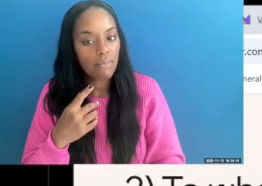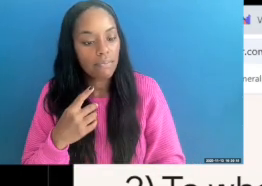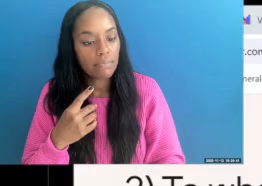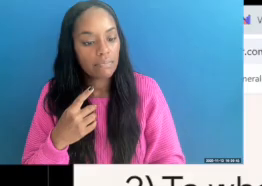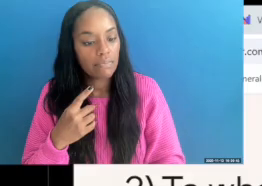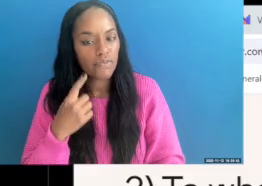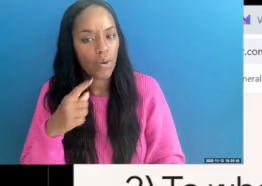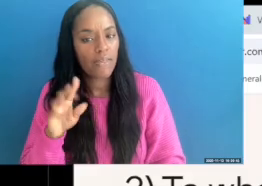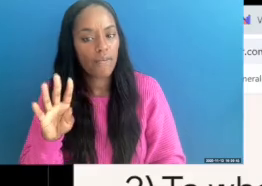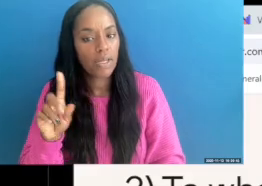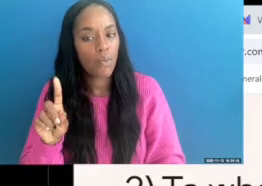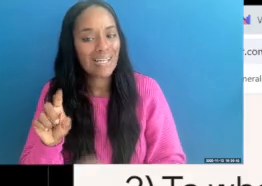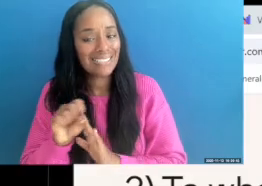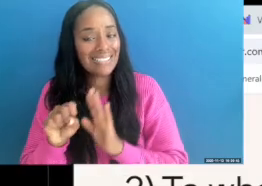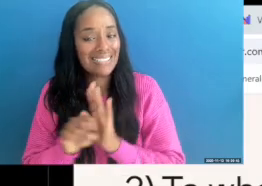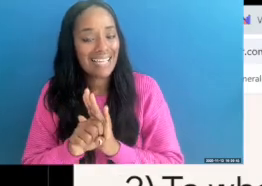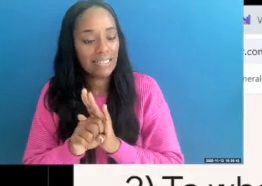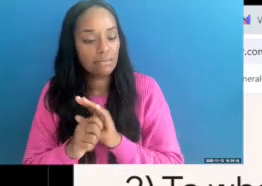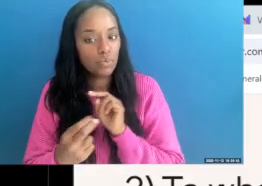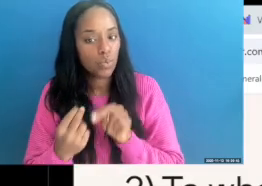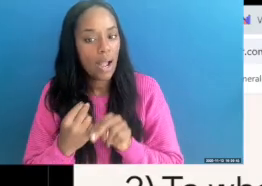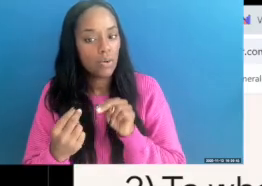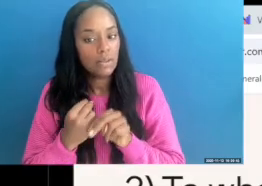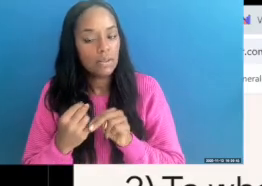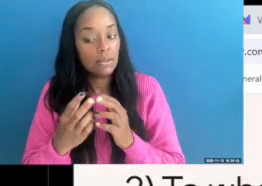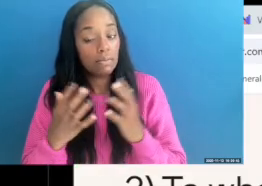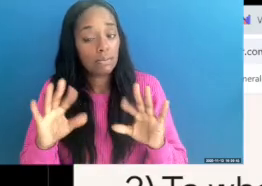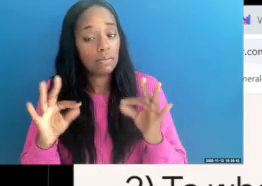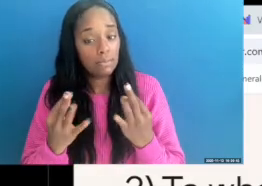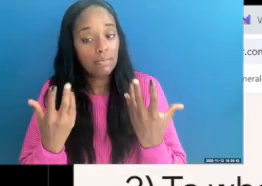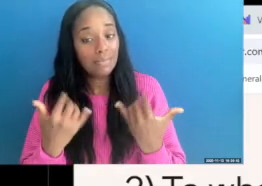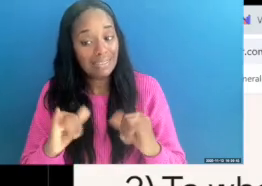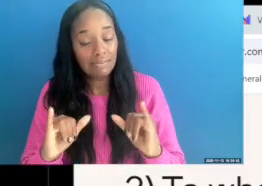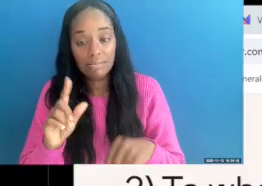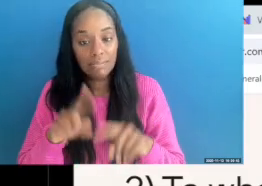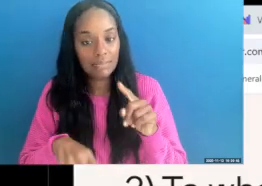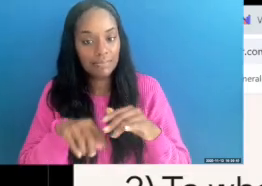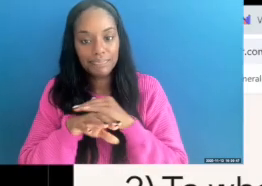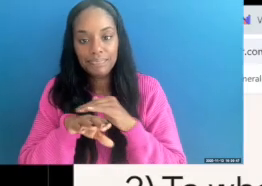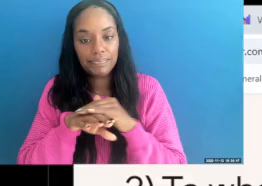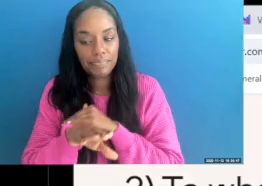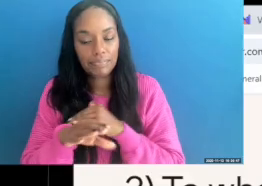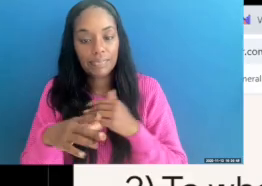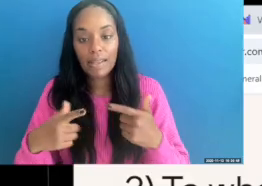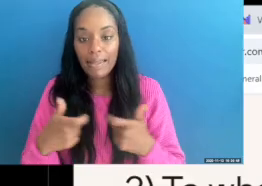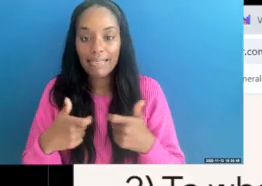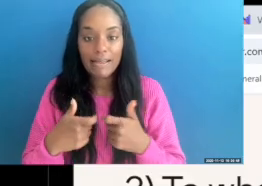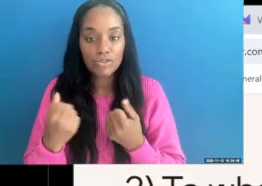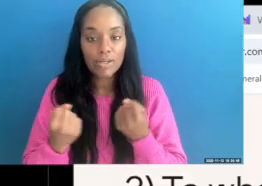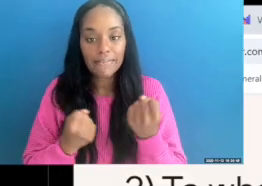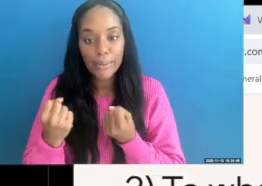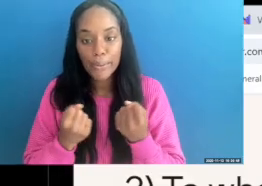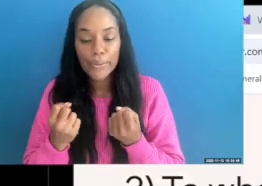the 41 state route. But yeah, a lot of families are still unable